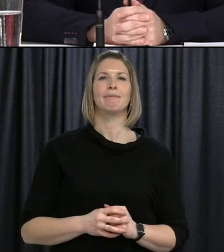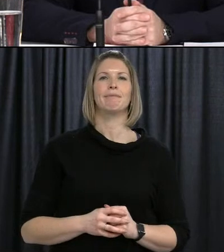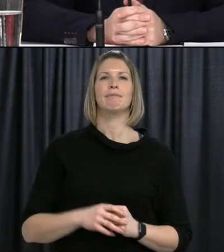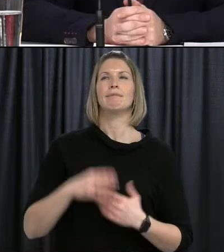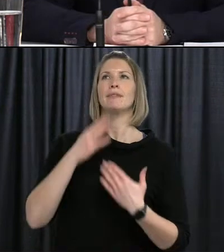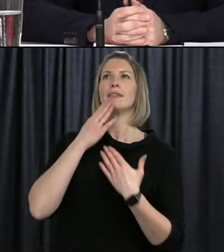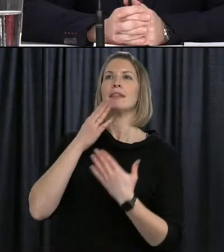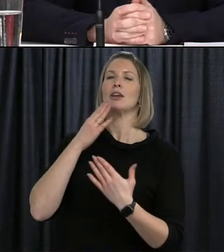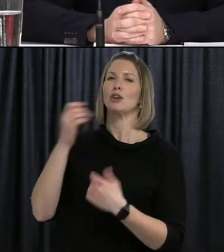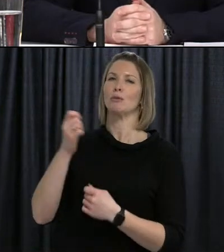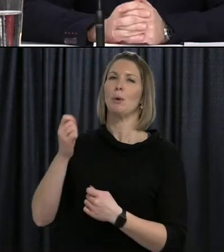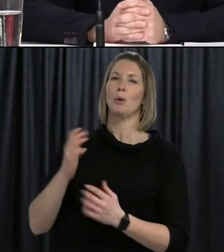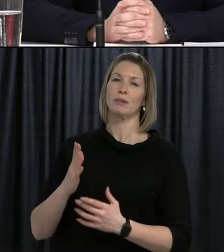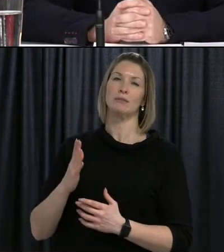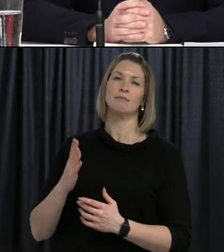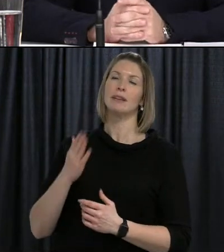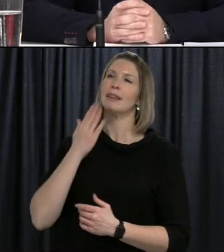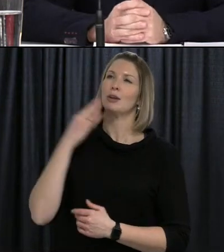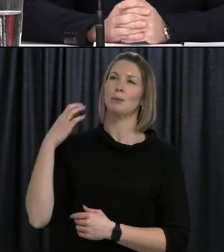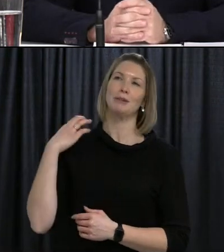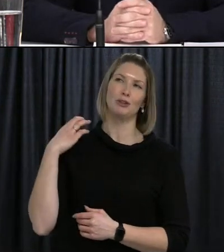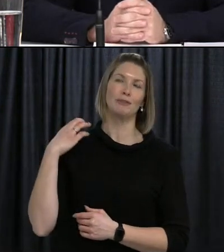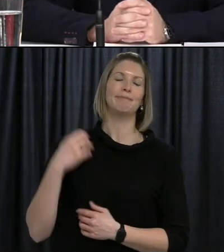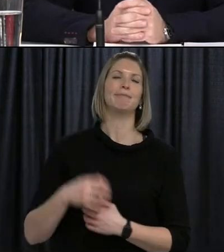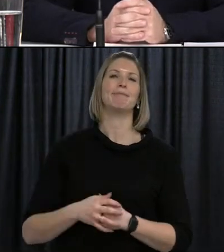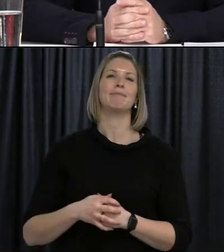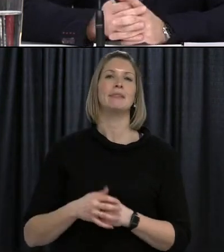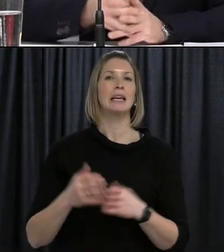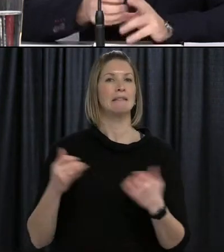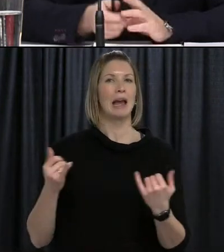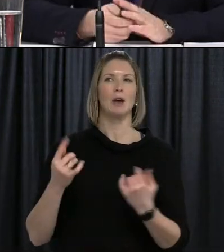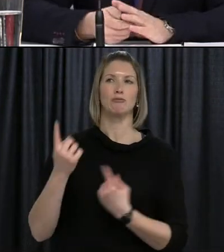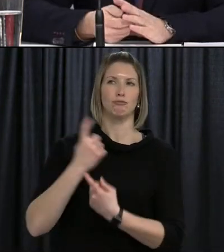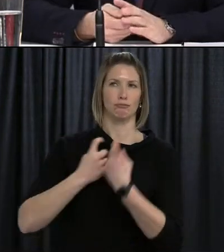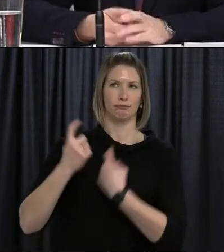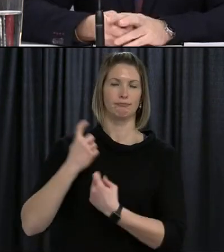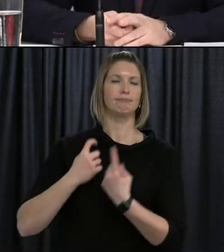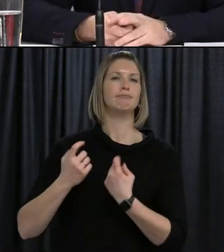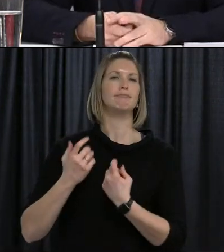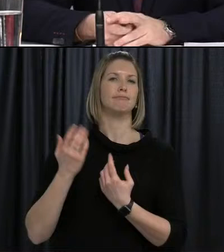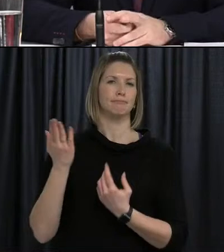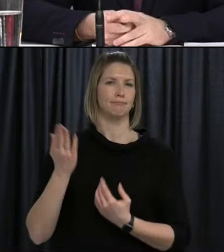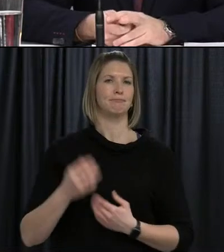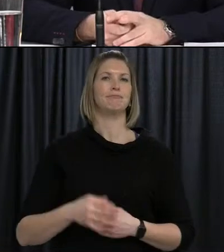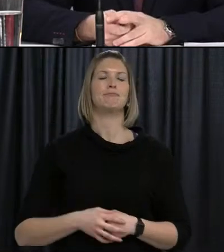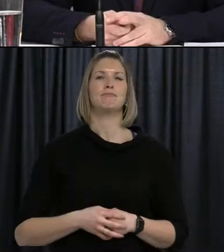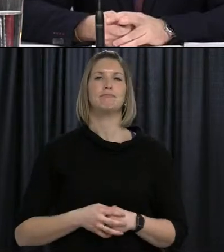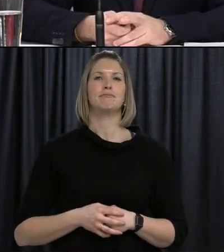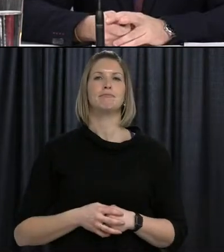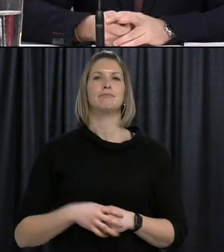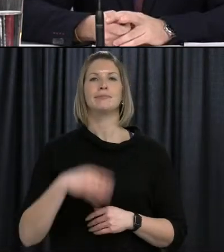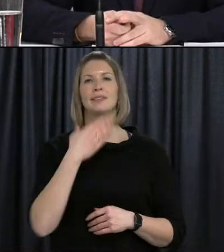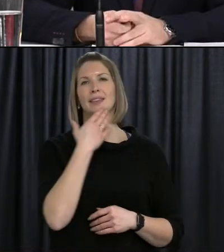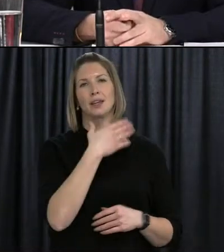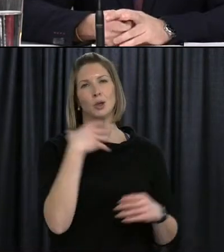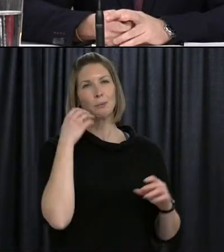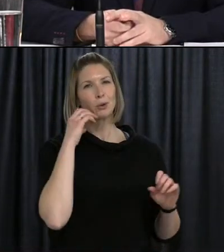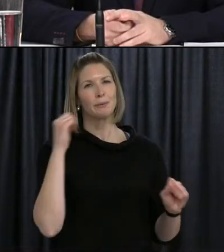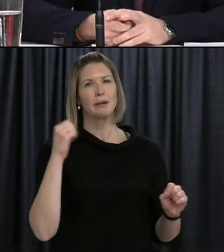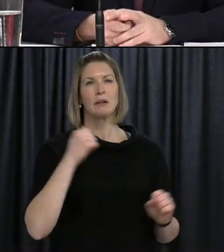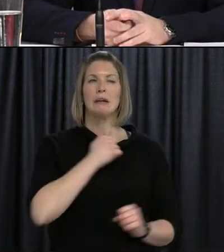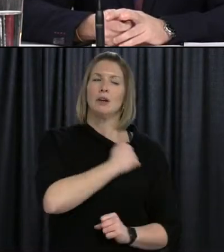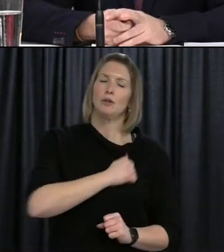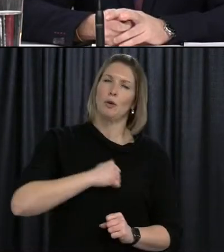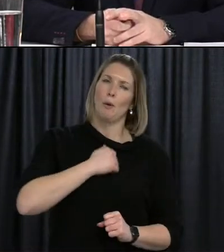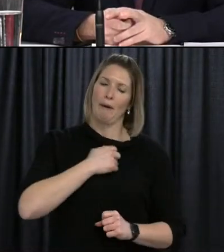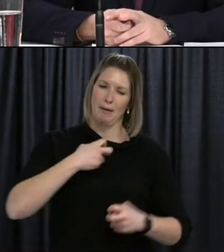Well, thanks very much, Minister. We'll now open it up for questions from the media. Thank you, Premier. Sorry for the